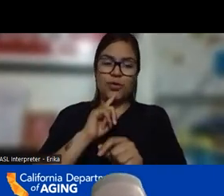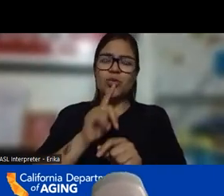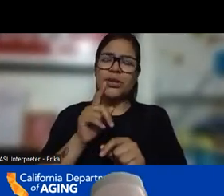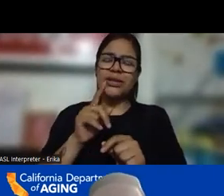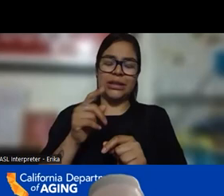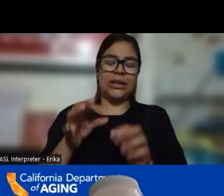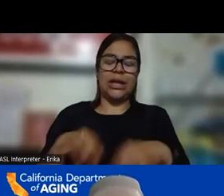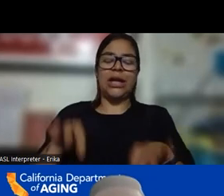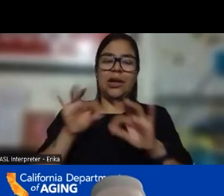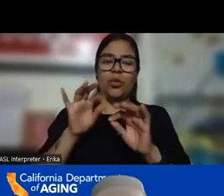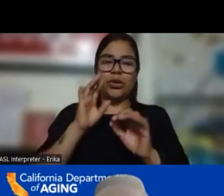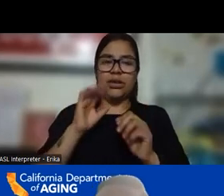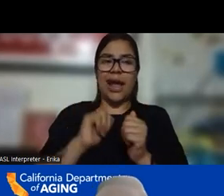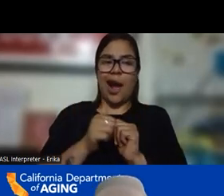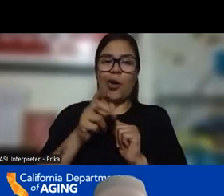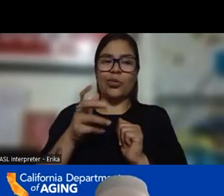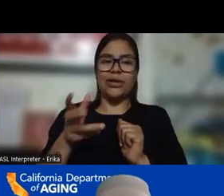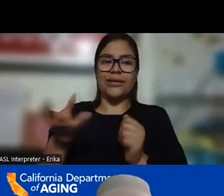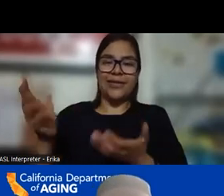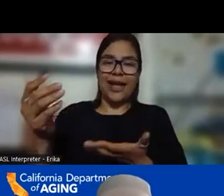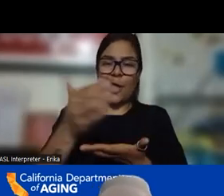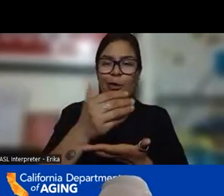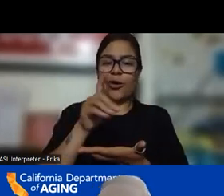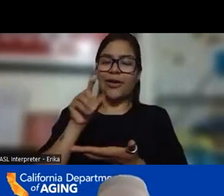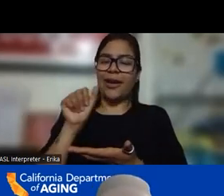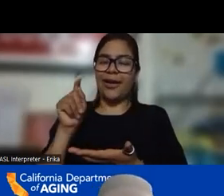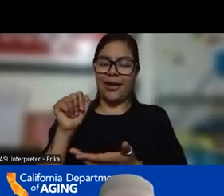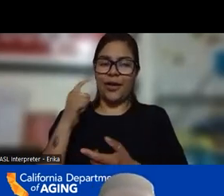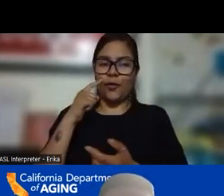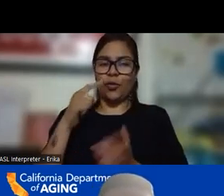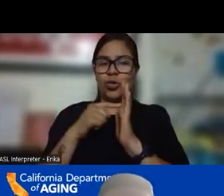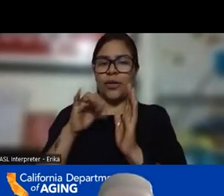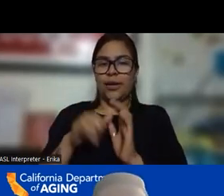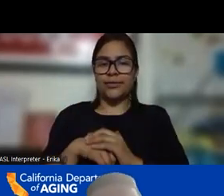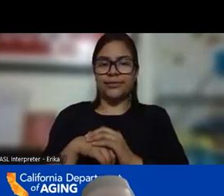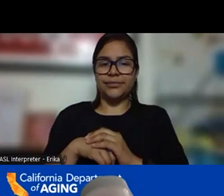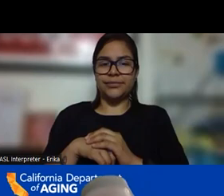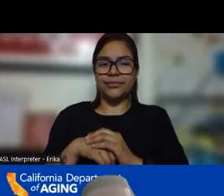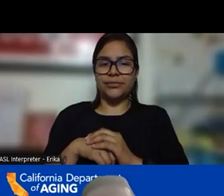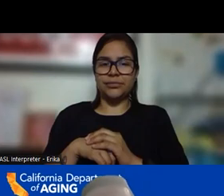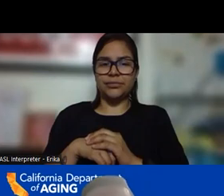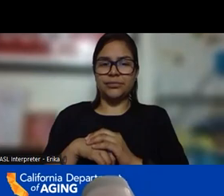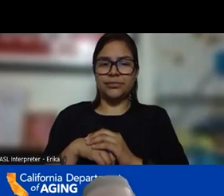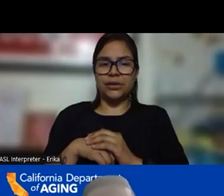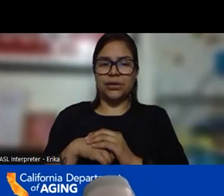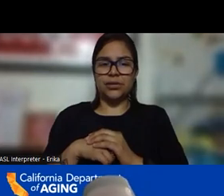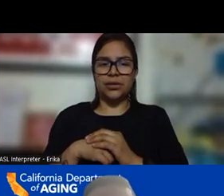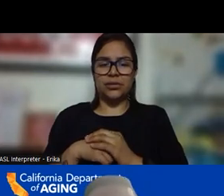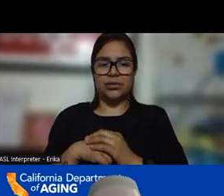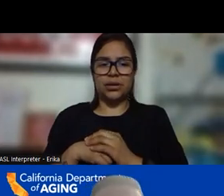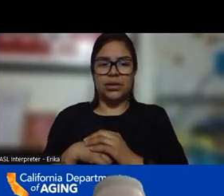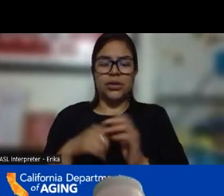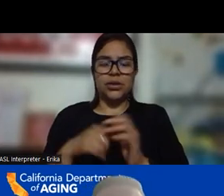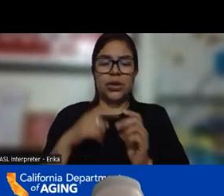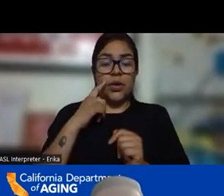and collect these important data. Next slide, please. Thank you. And this is a first of its kind state level study. So data on this respective